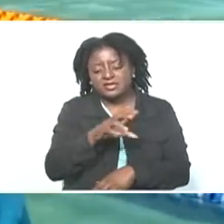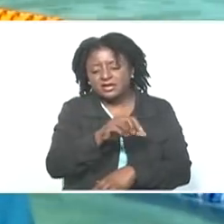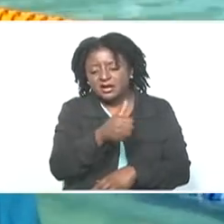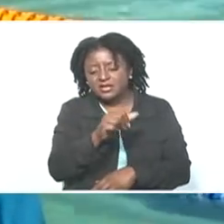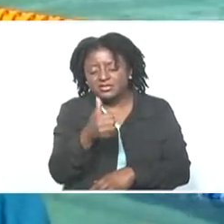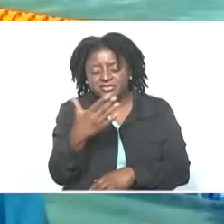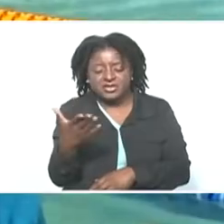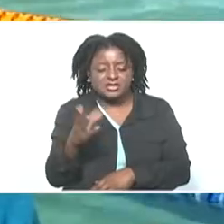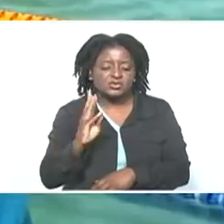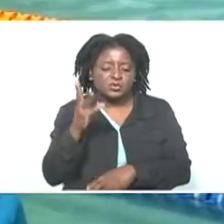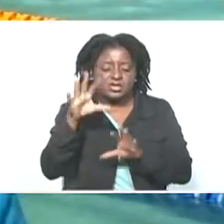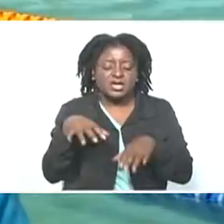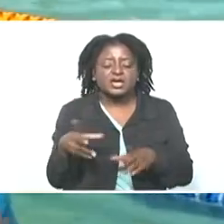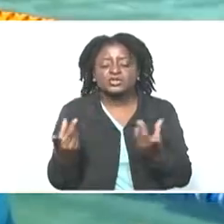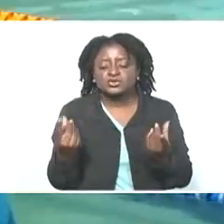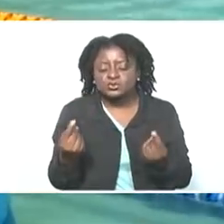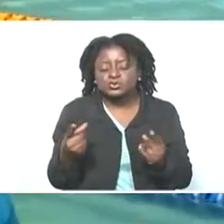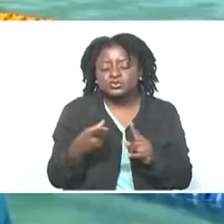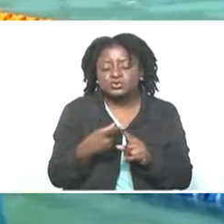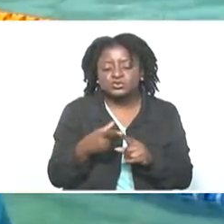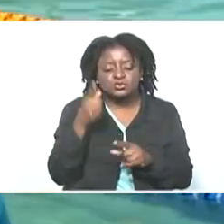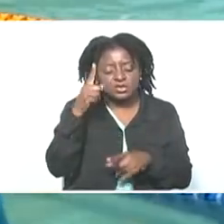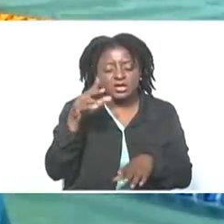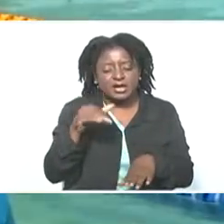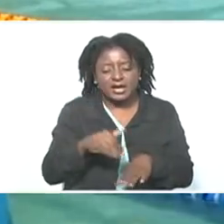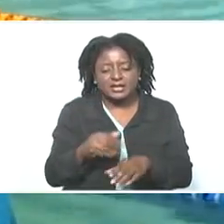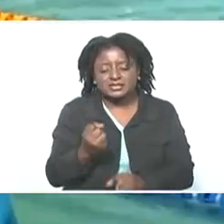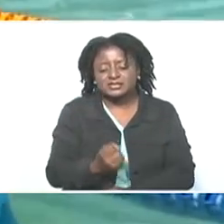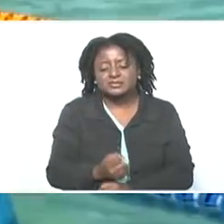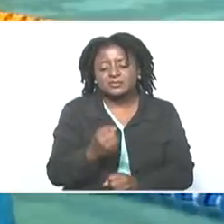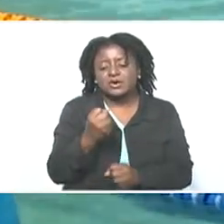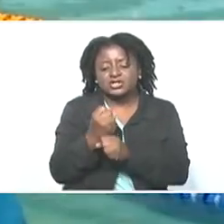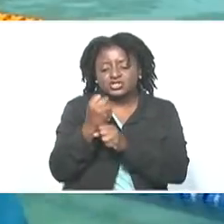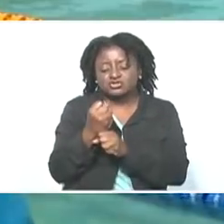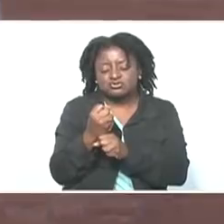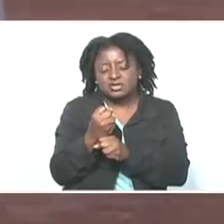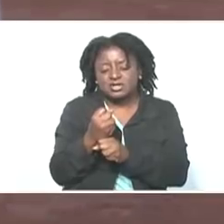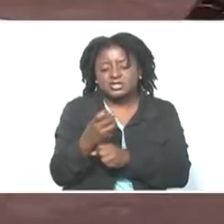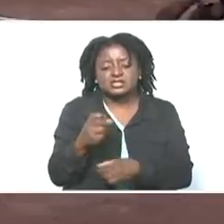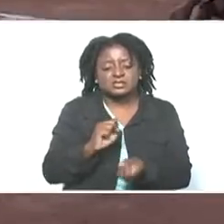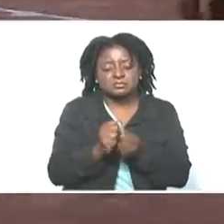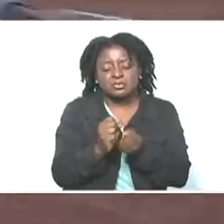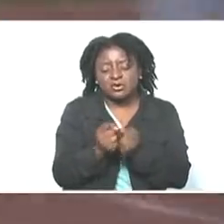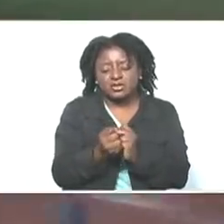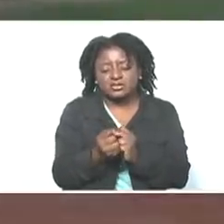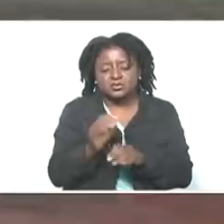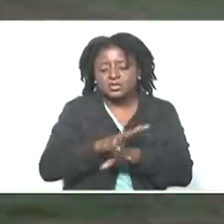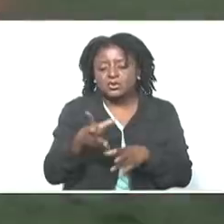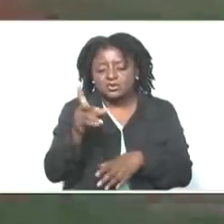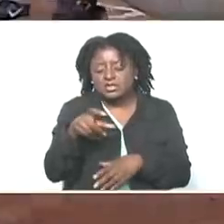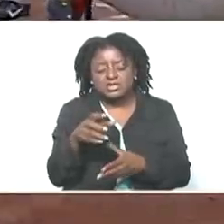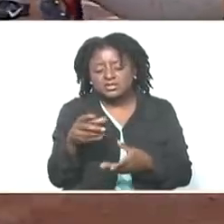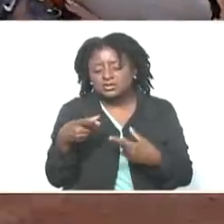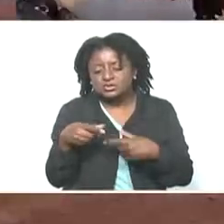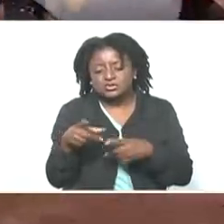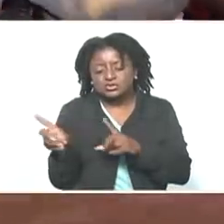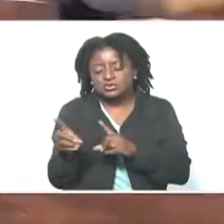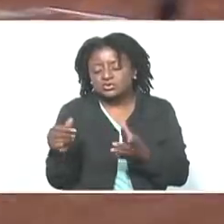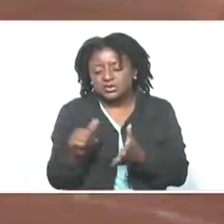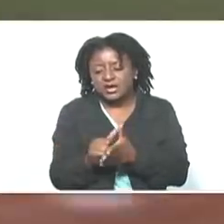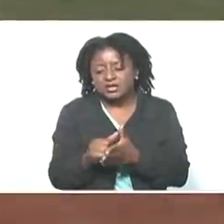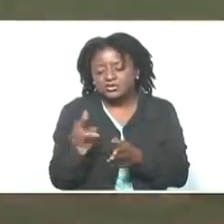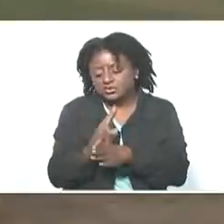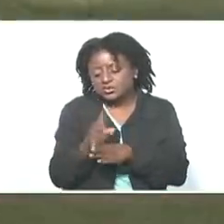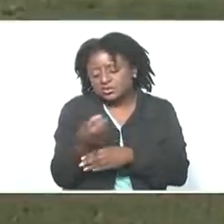that we could do to look at sponsoring sports that we don't need to go down that avenue. And what are some of those? There's a lot of things been thrown out